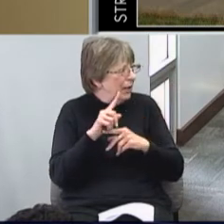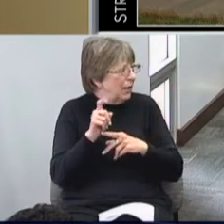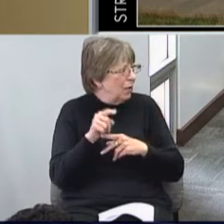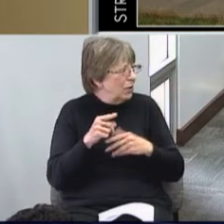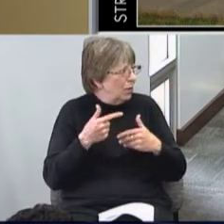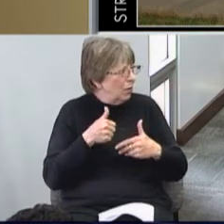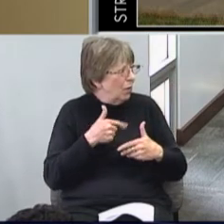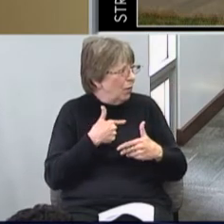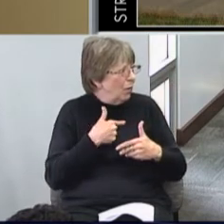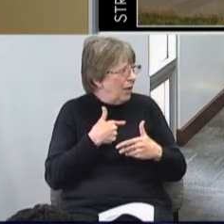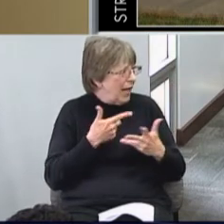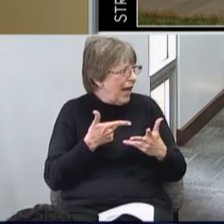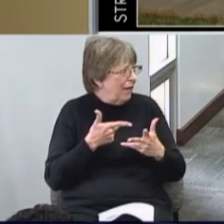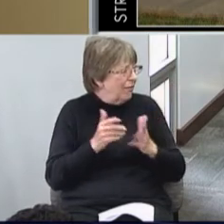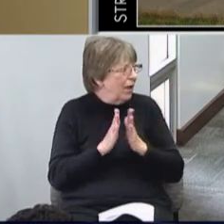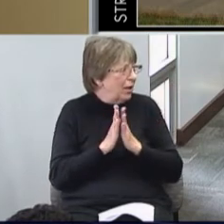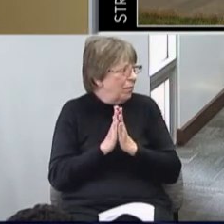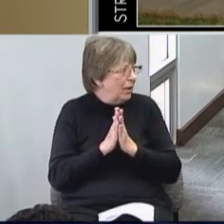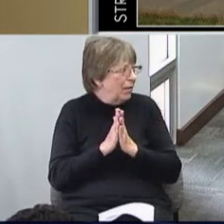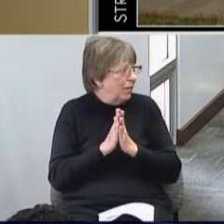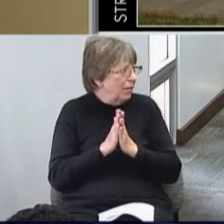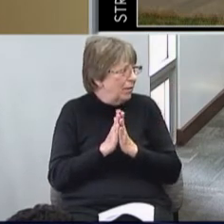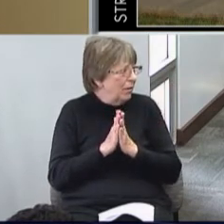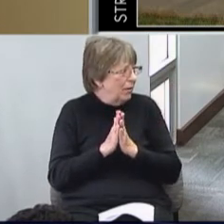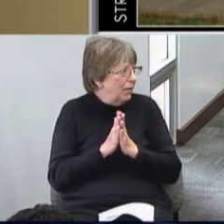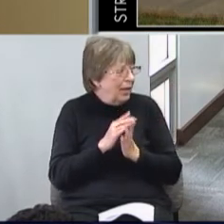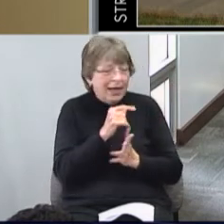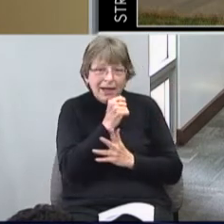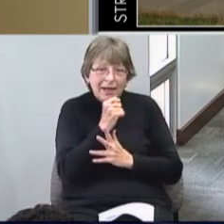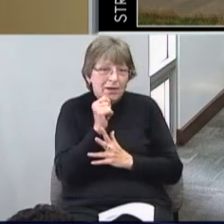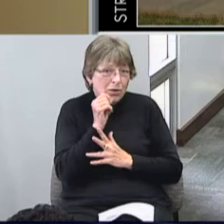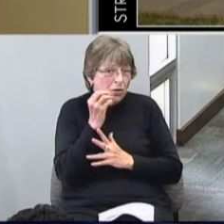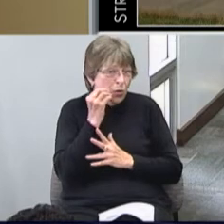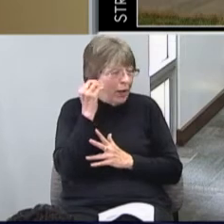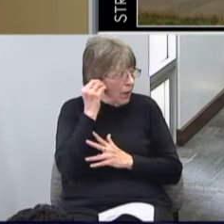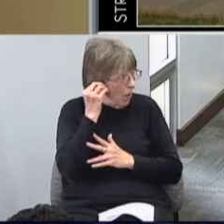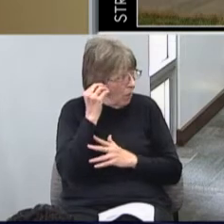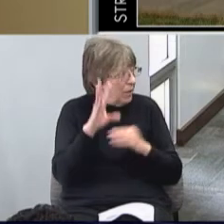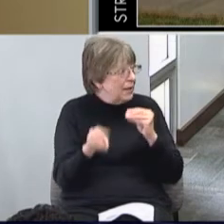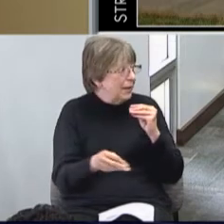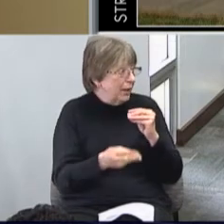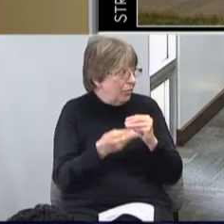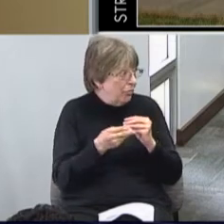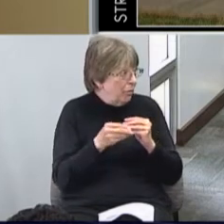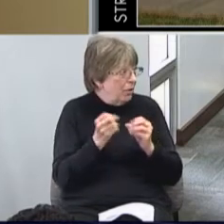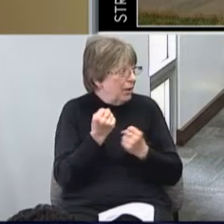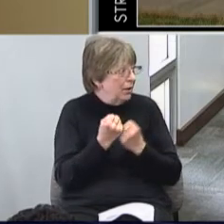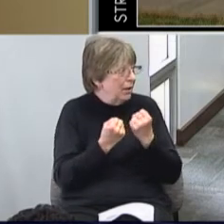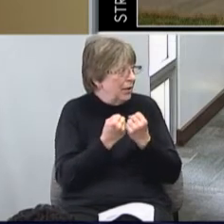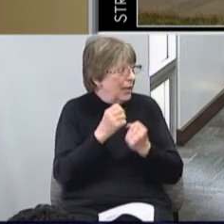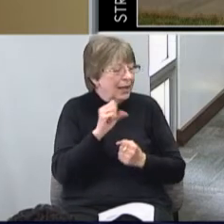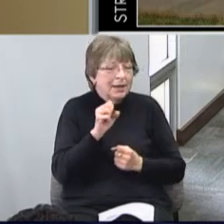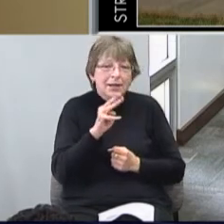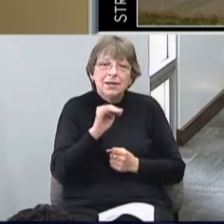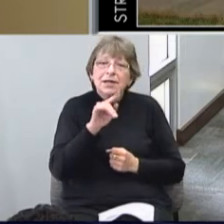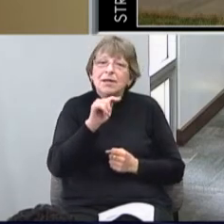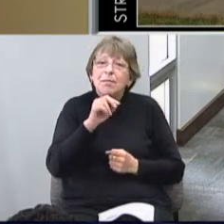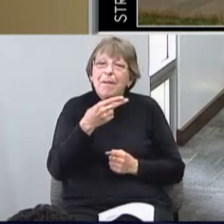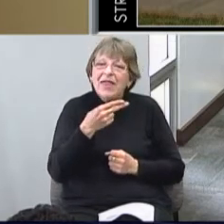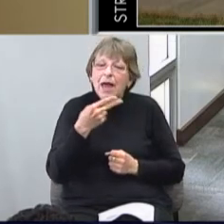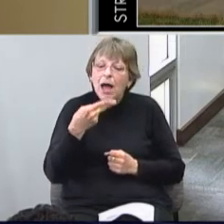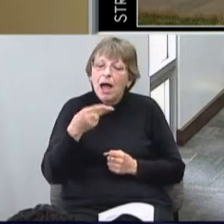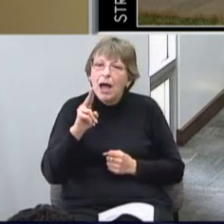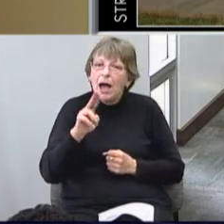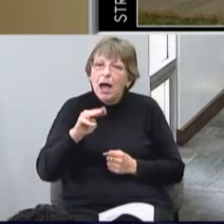have received the appeal. It's a duplex that's considered as a contributing structure. It's known as a Smith-Humphreys duplex, and it's